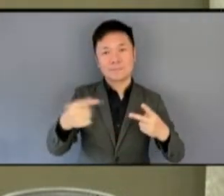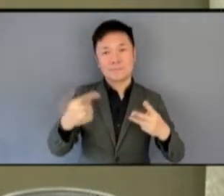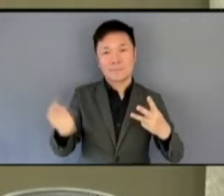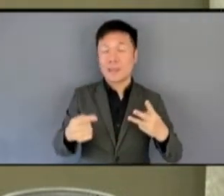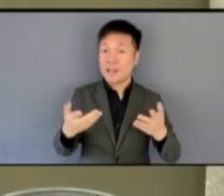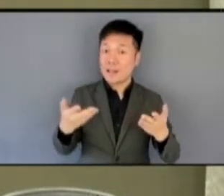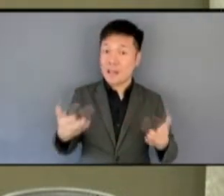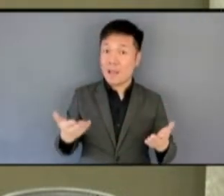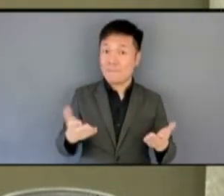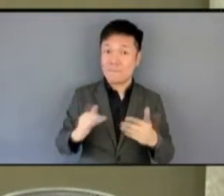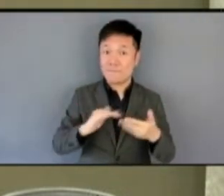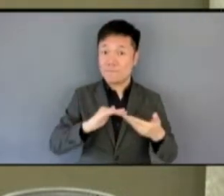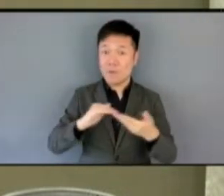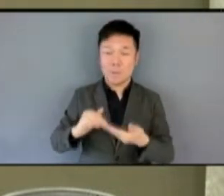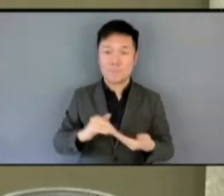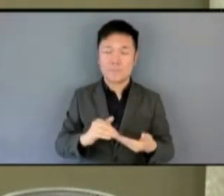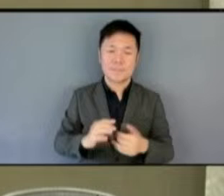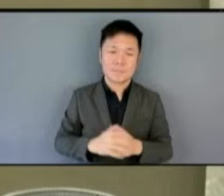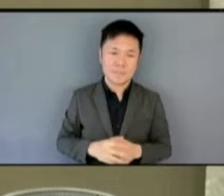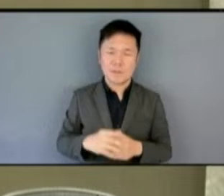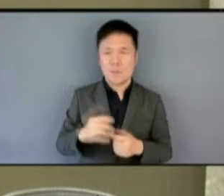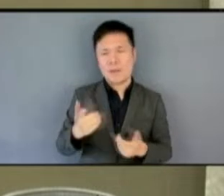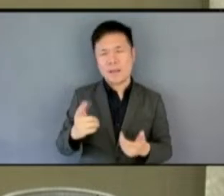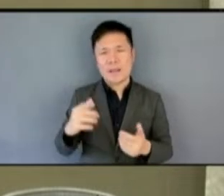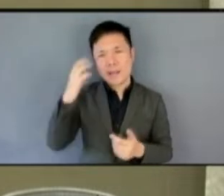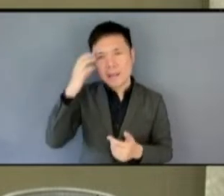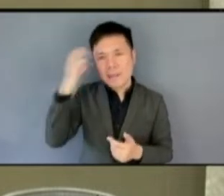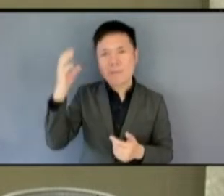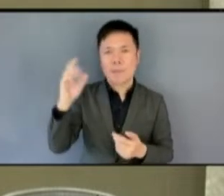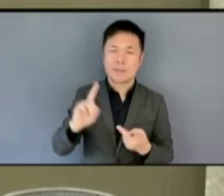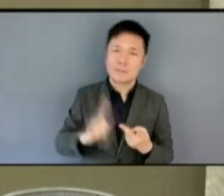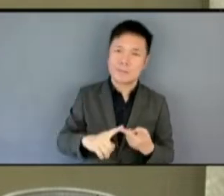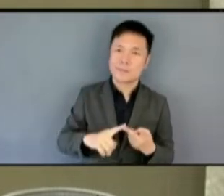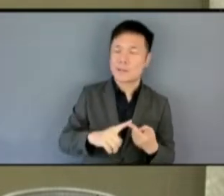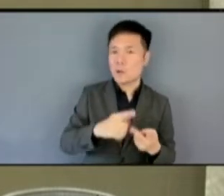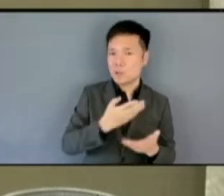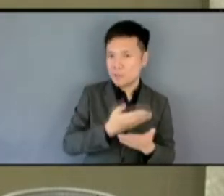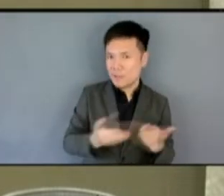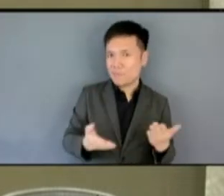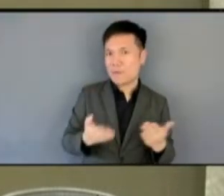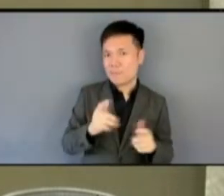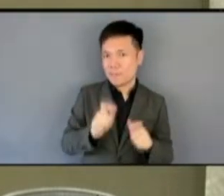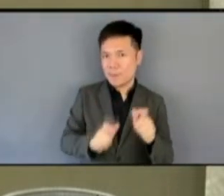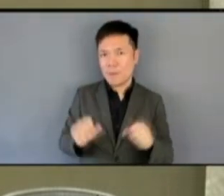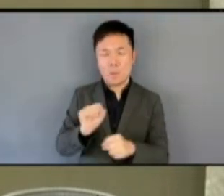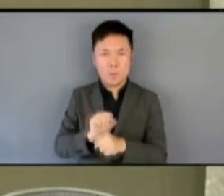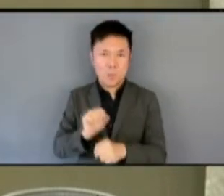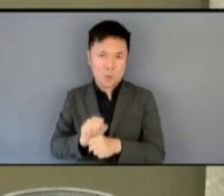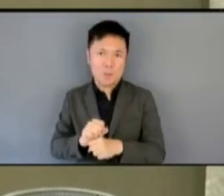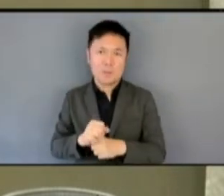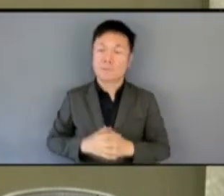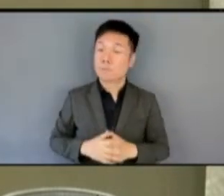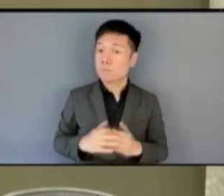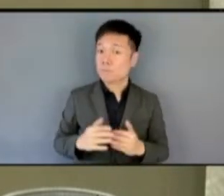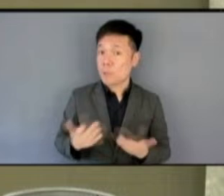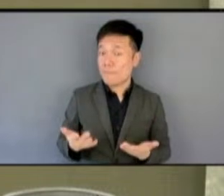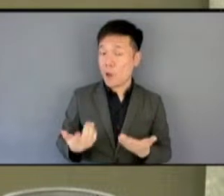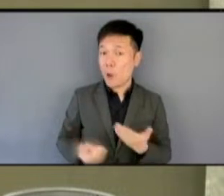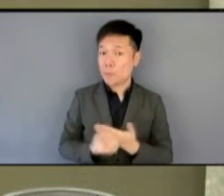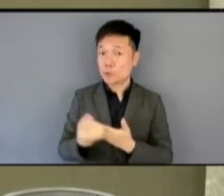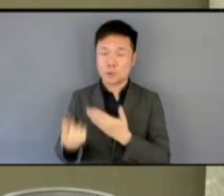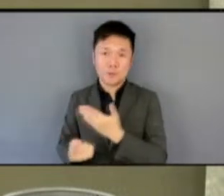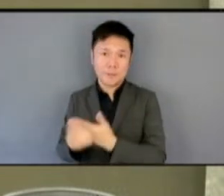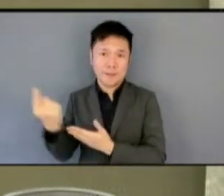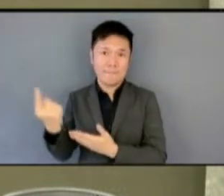together with UN entities, with governments, with stakeholders, will provide ample opportunity to share more